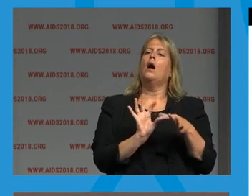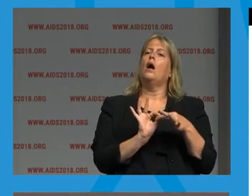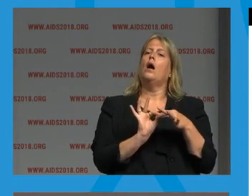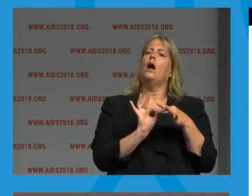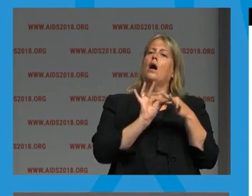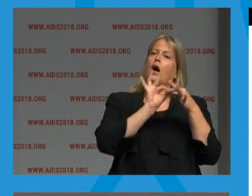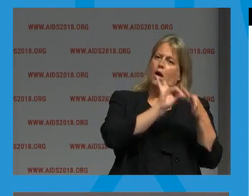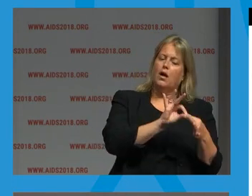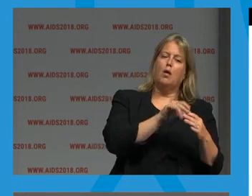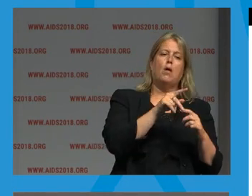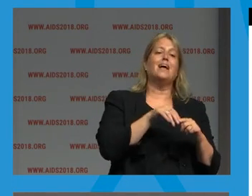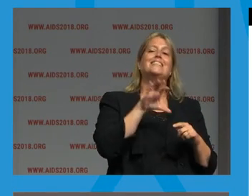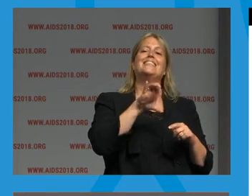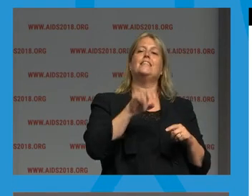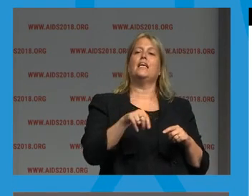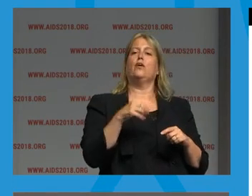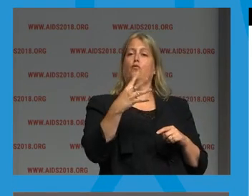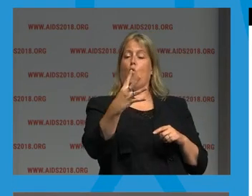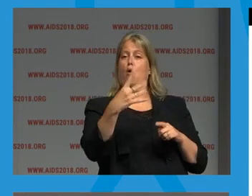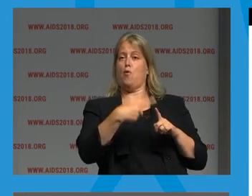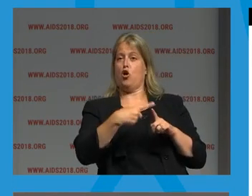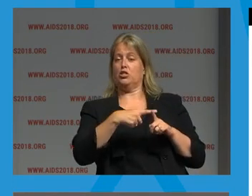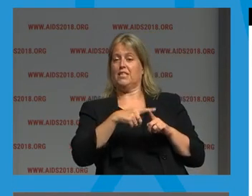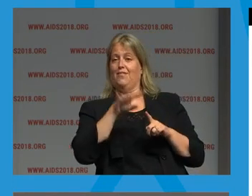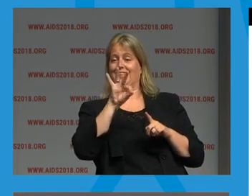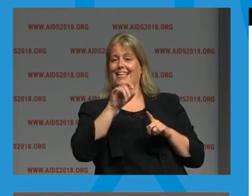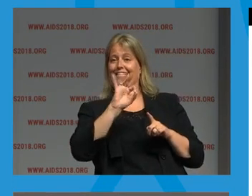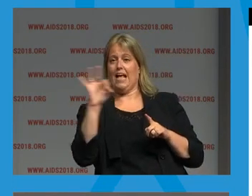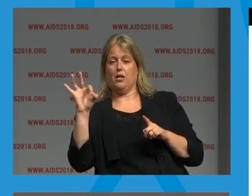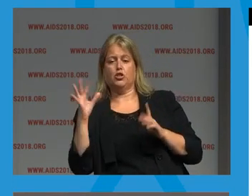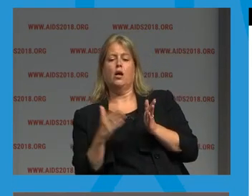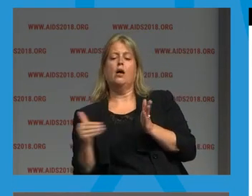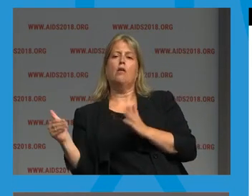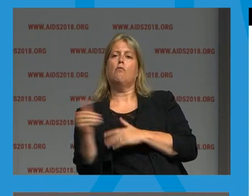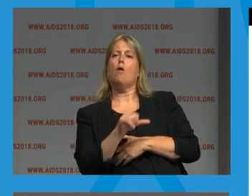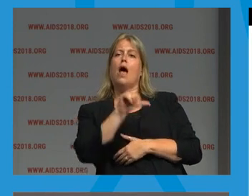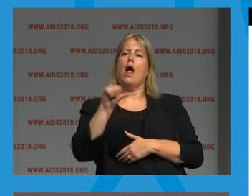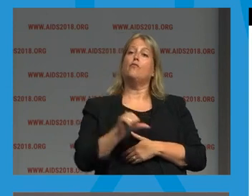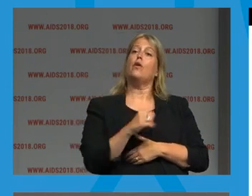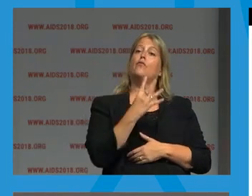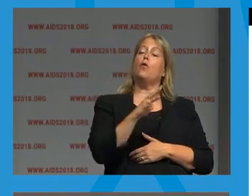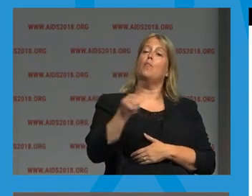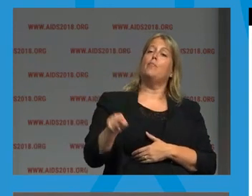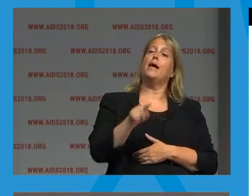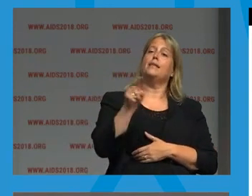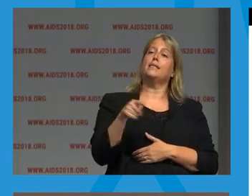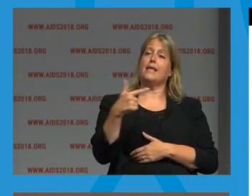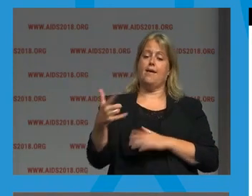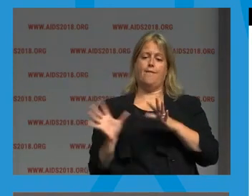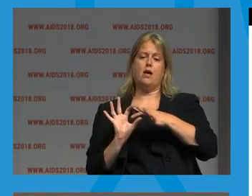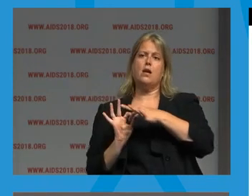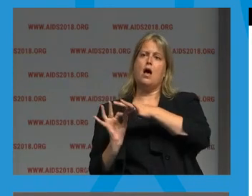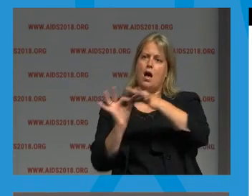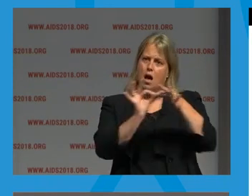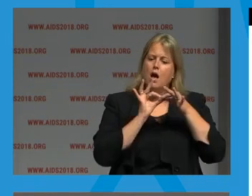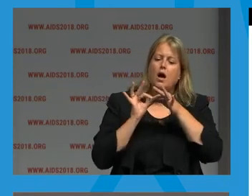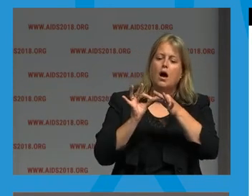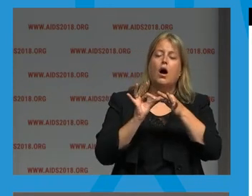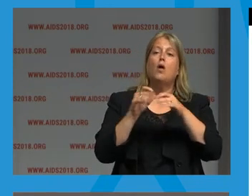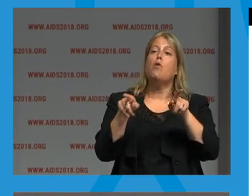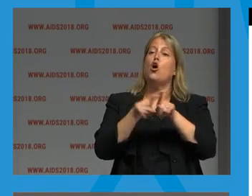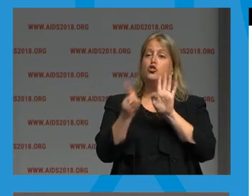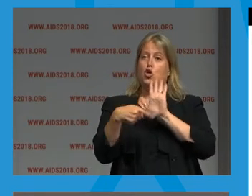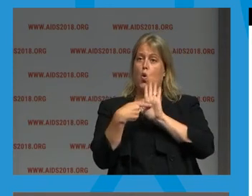and signals CD4 positive T cells through alpha-4 beta-7. We went on to show that